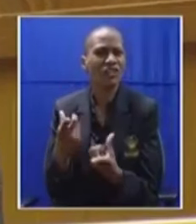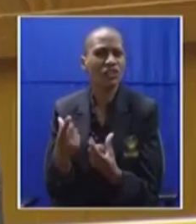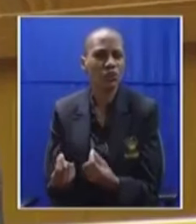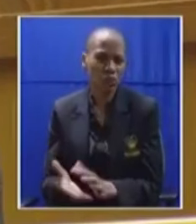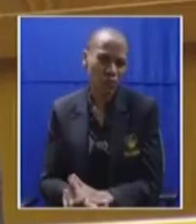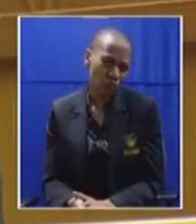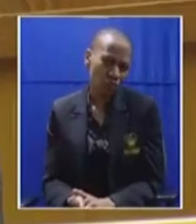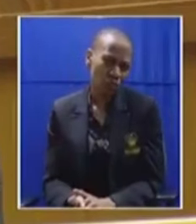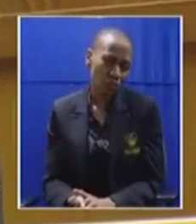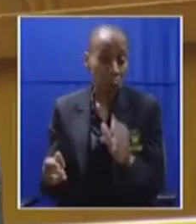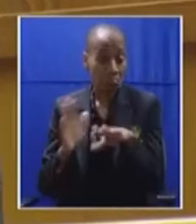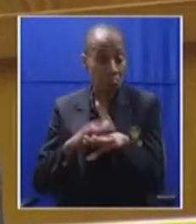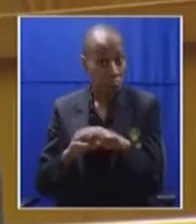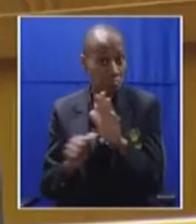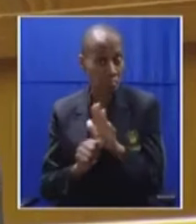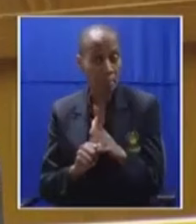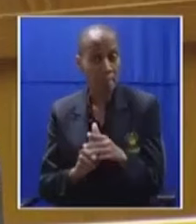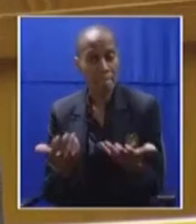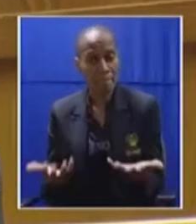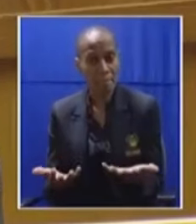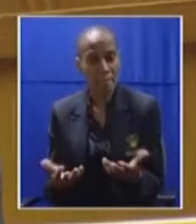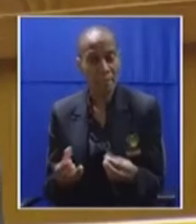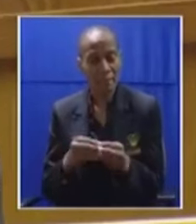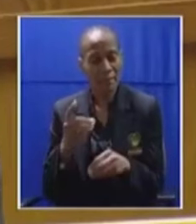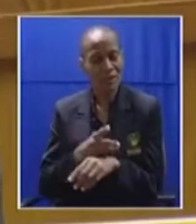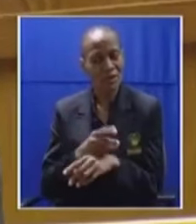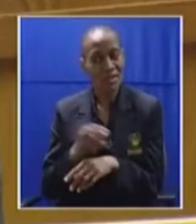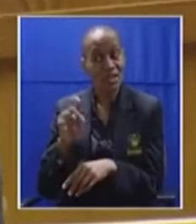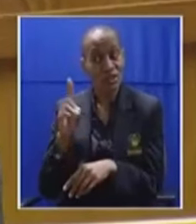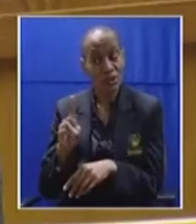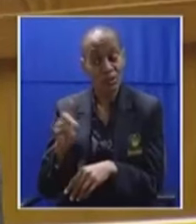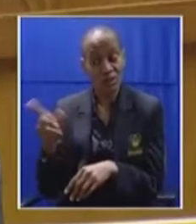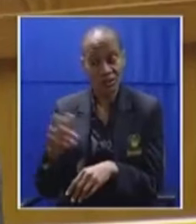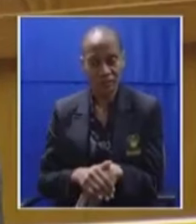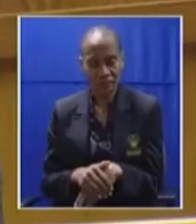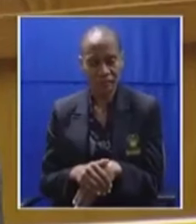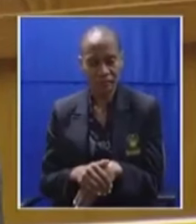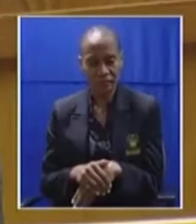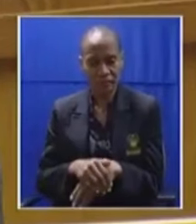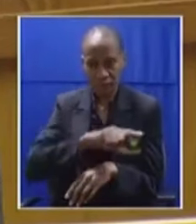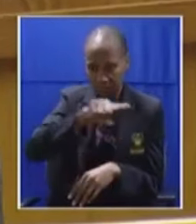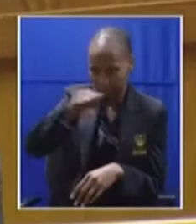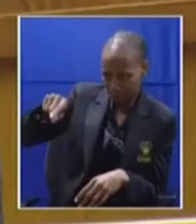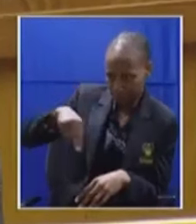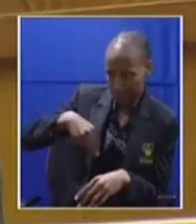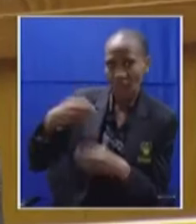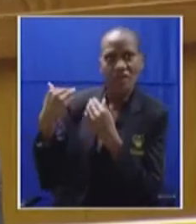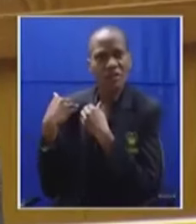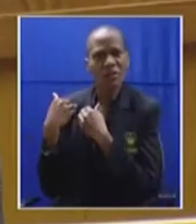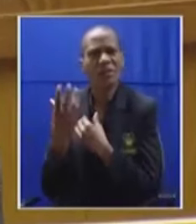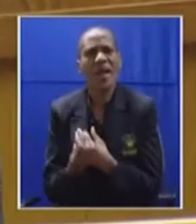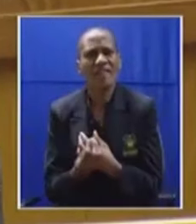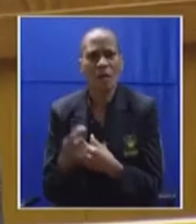But more importantly for me, Honorable Ndlozi, is the role that we all have as